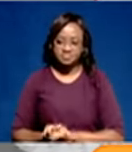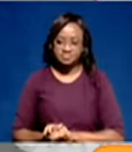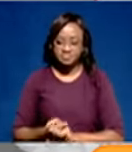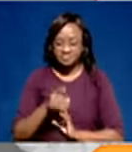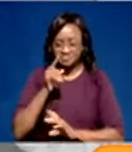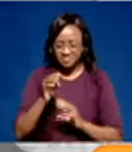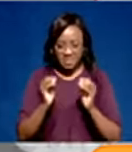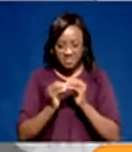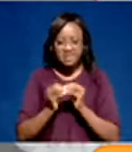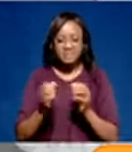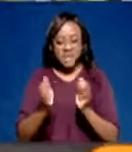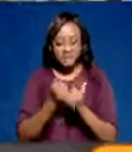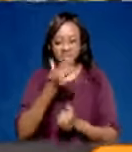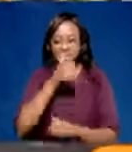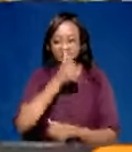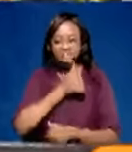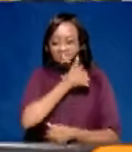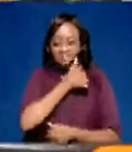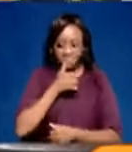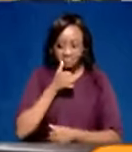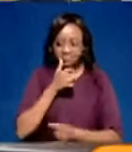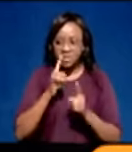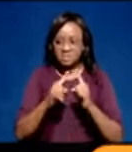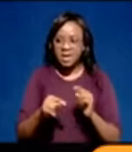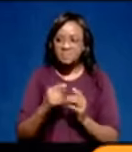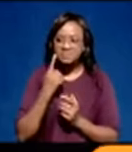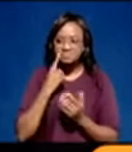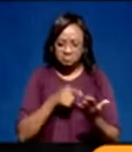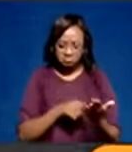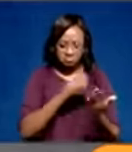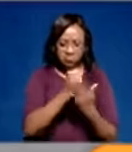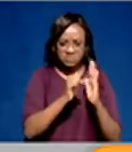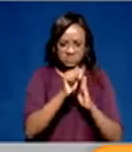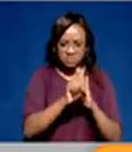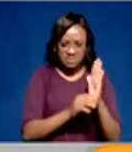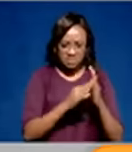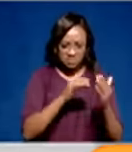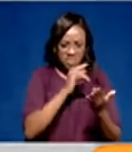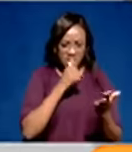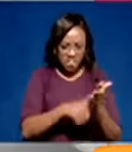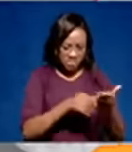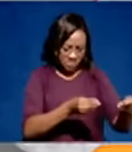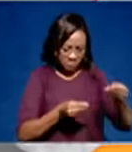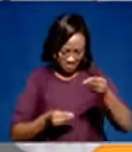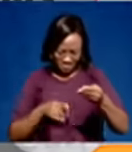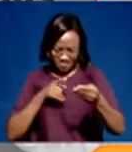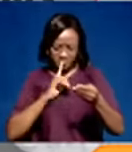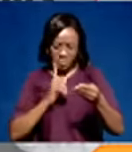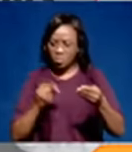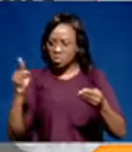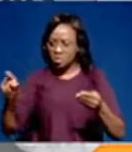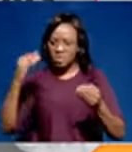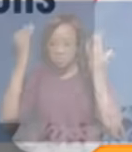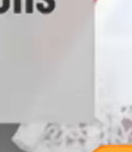took place behind closed doors, with a statement pointing out that the gathering was convened in response to a request of the judiciary